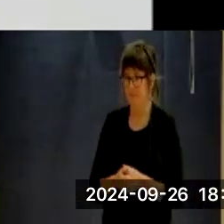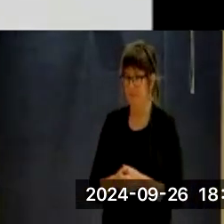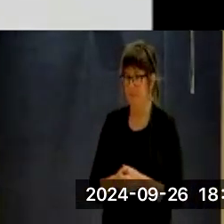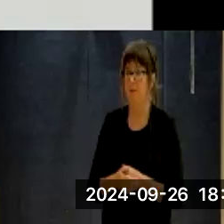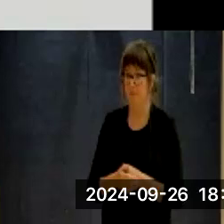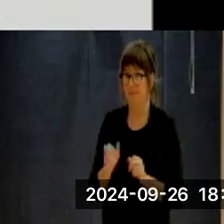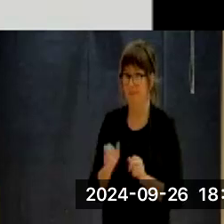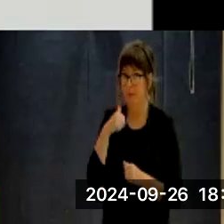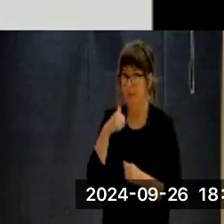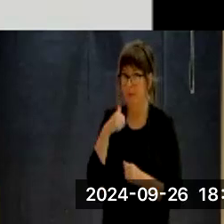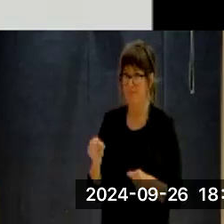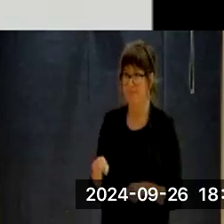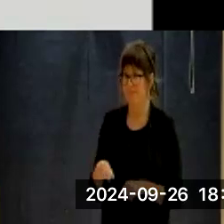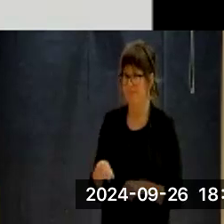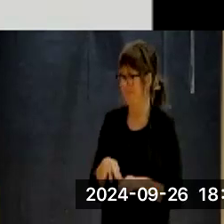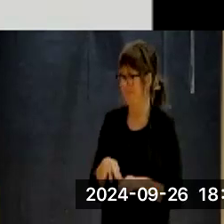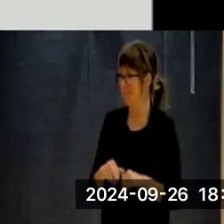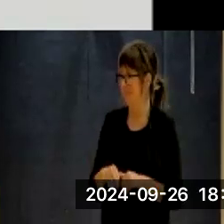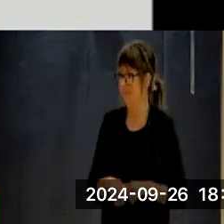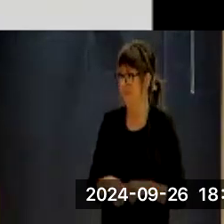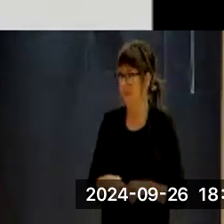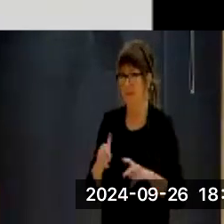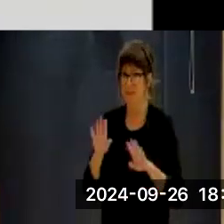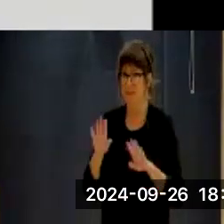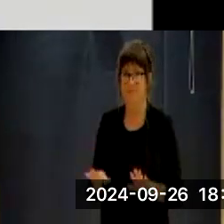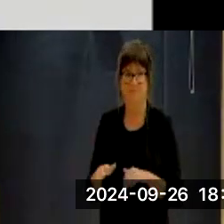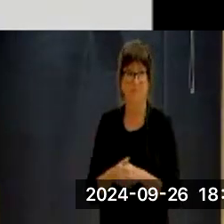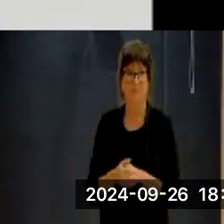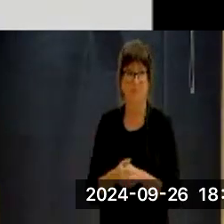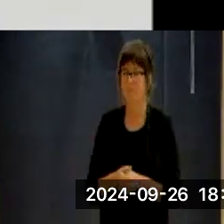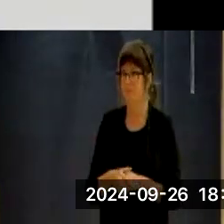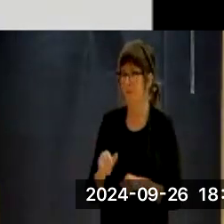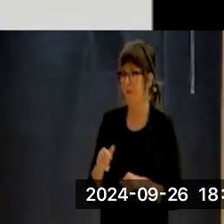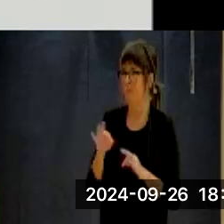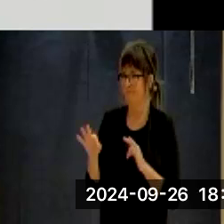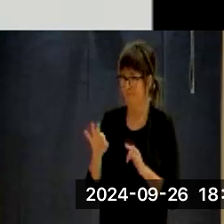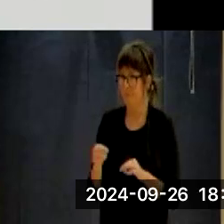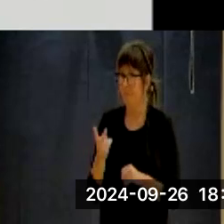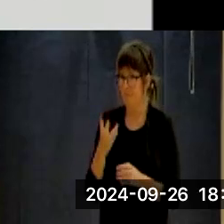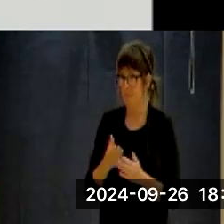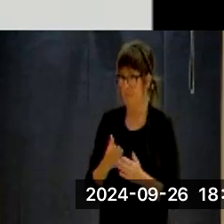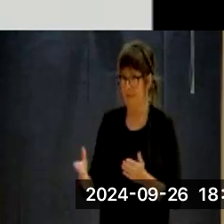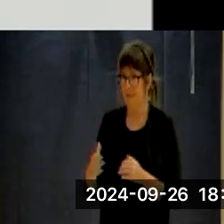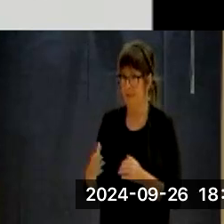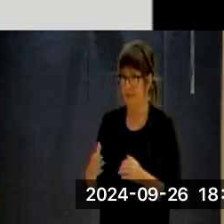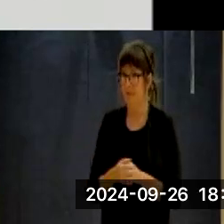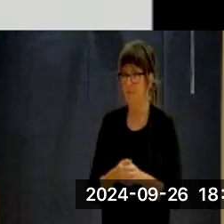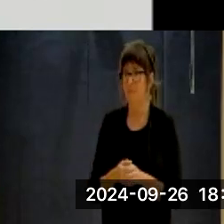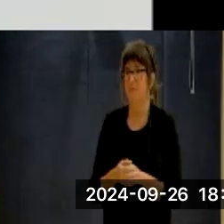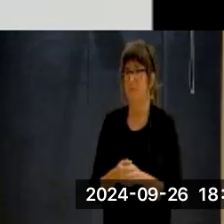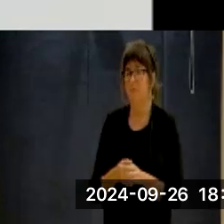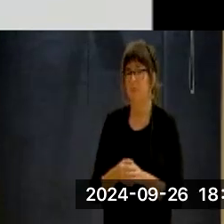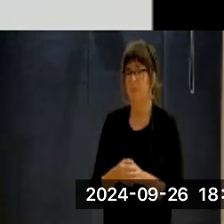You guys can hear me now? Great. So I can talk about a couple of those things, at least from